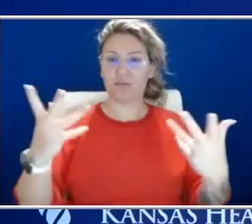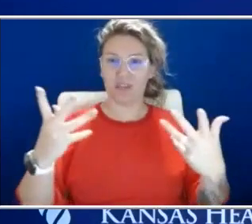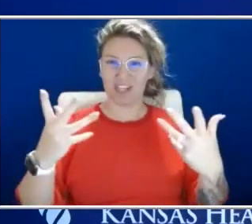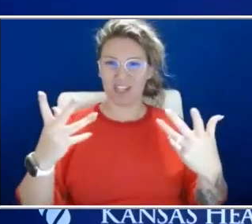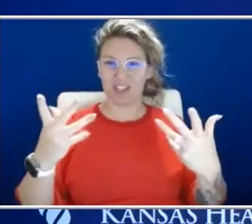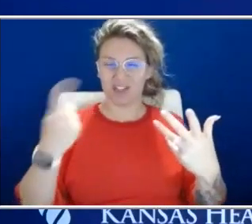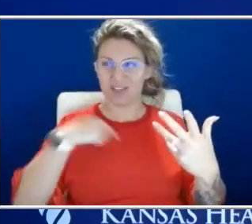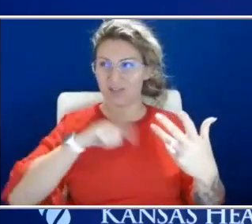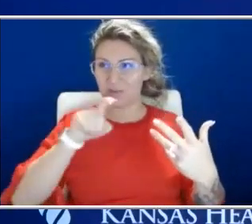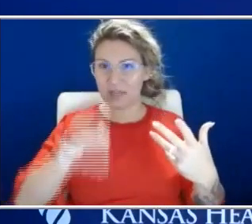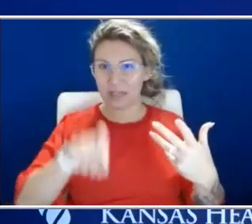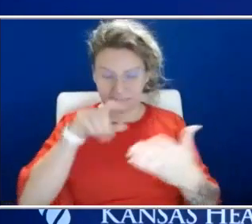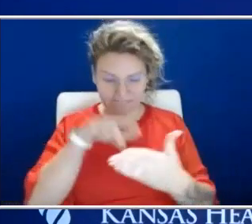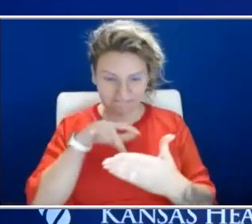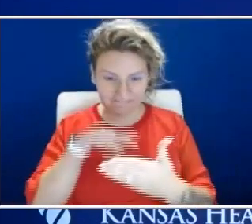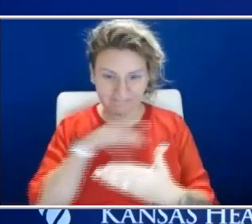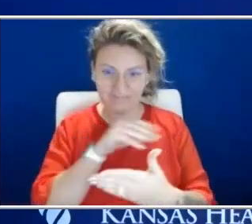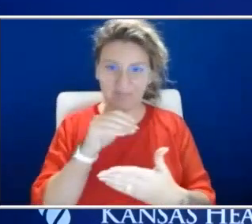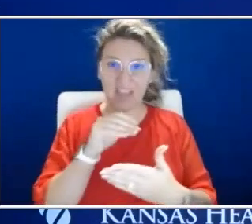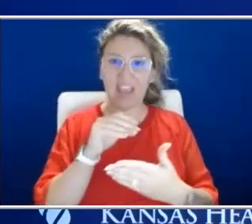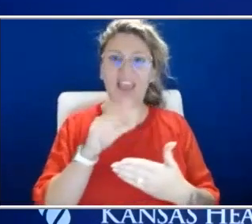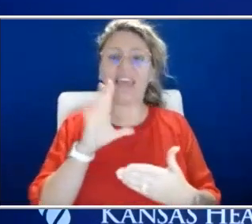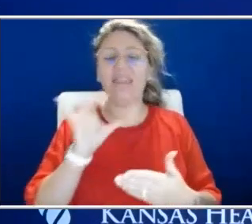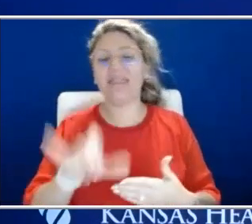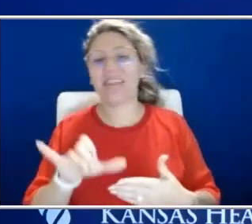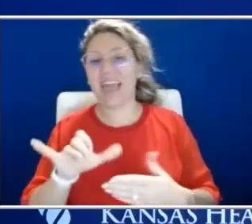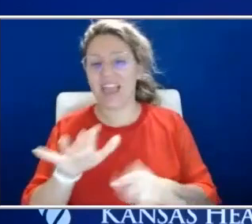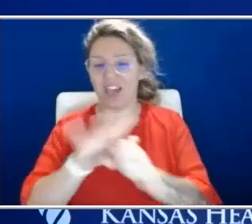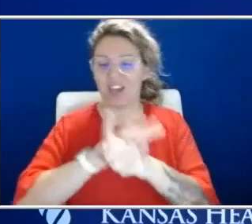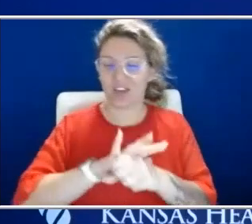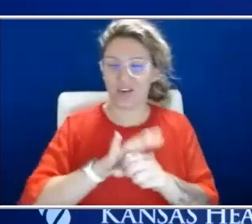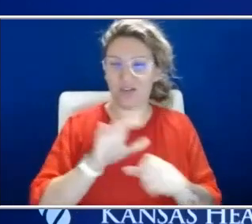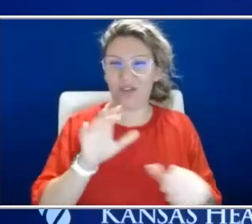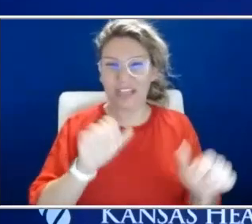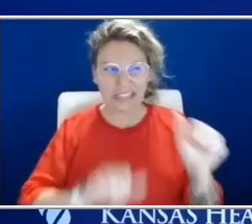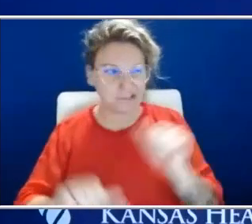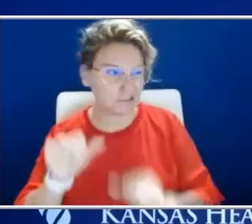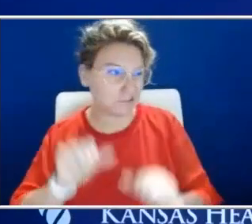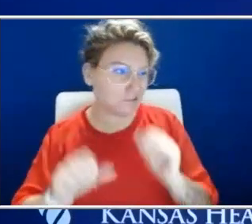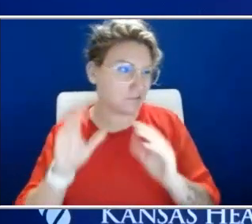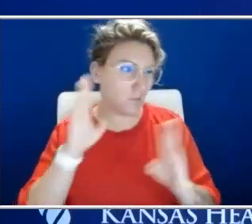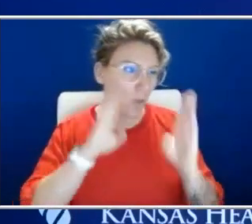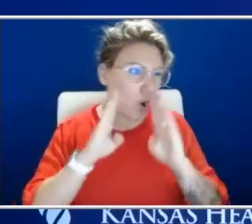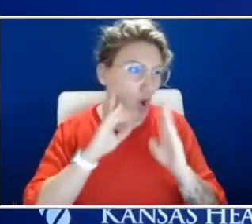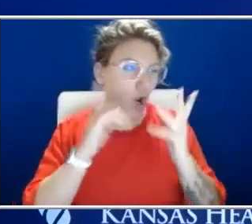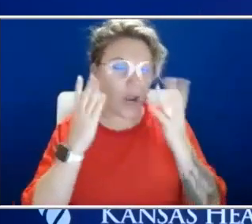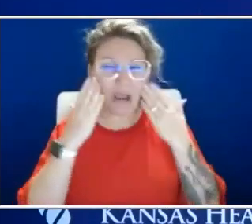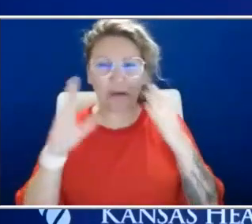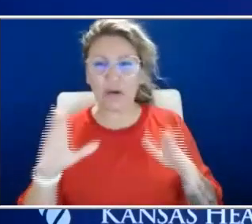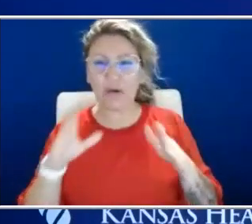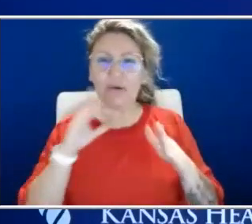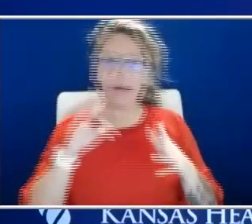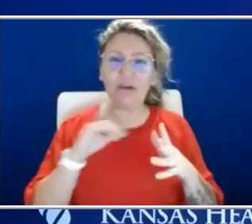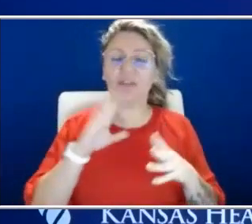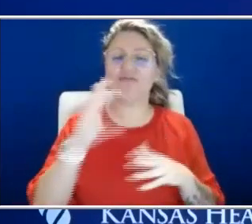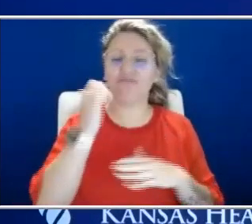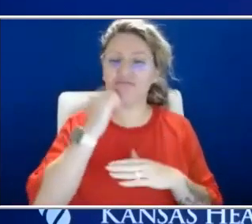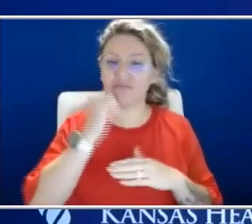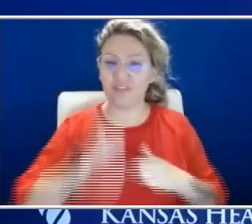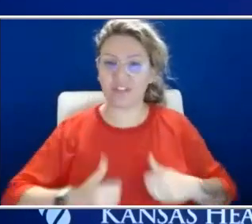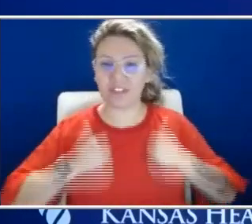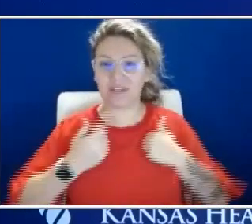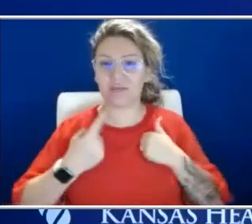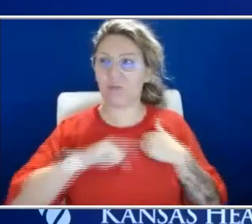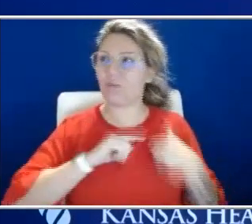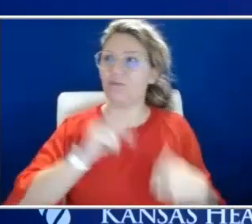there is that COVID weariness. I think people have just kind of gone about their daily lives. We've heard about the pandemic being over.